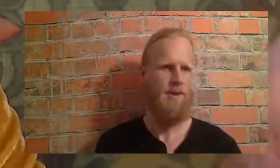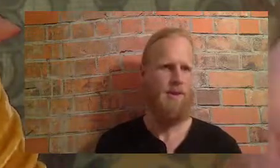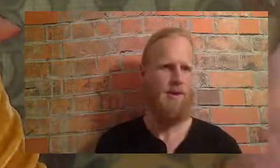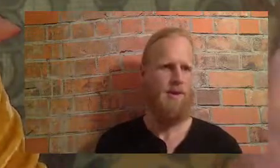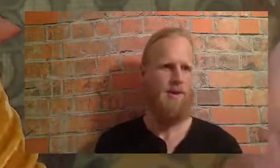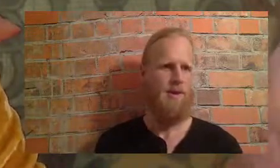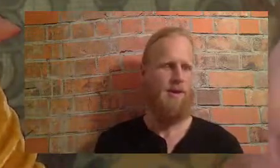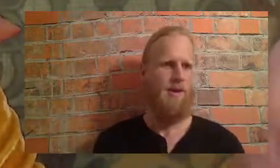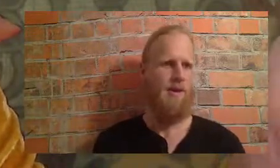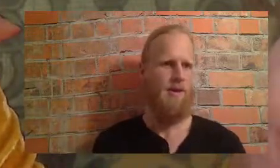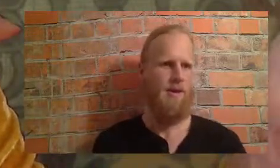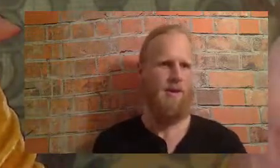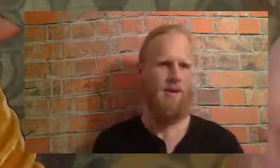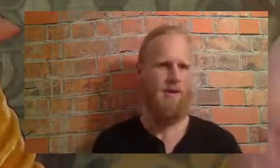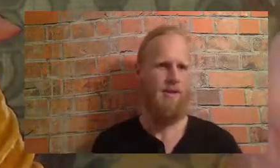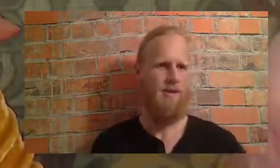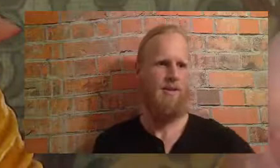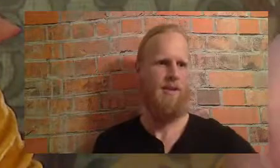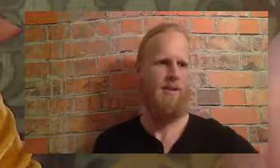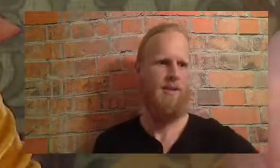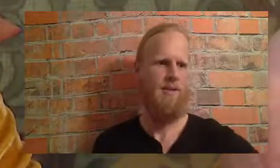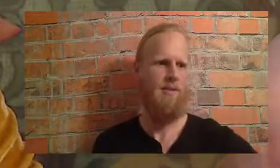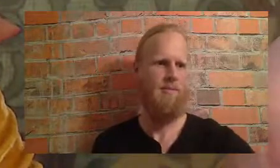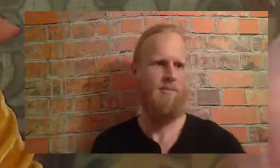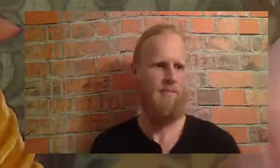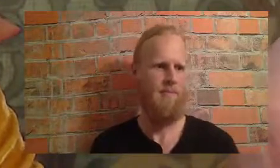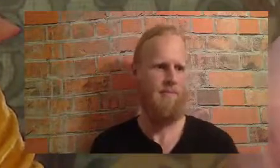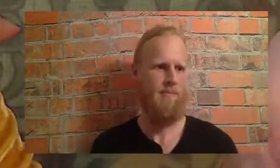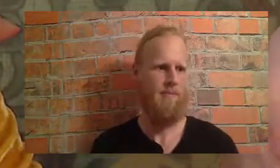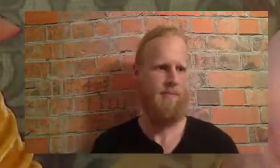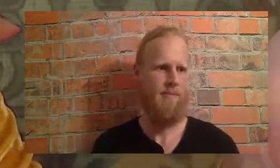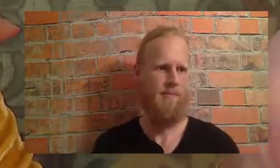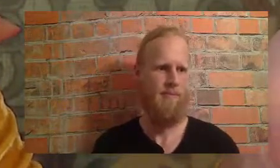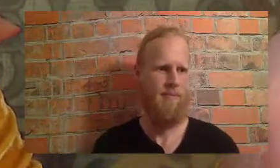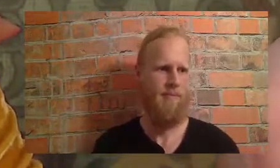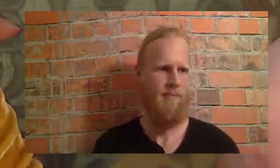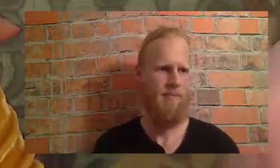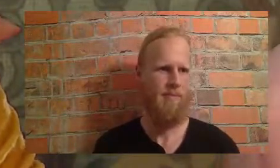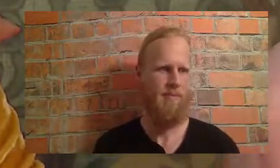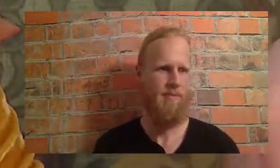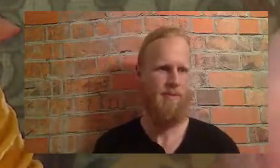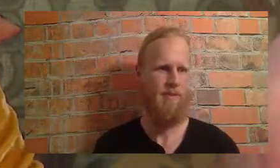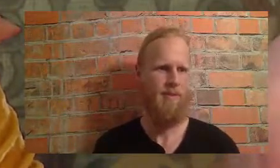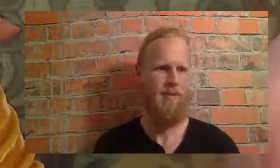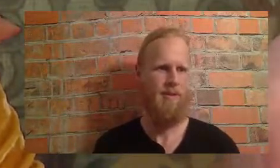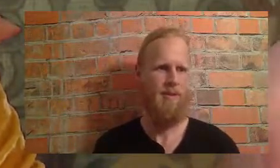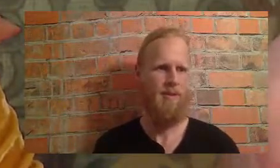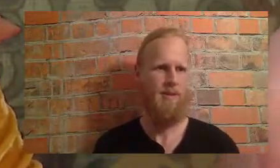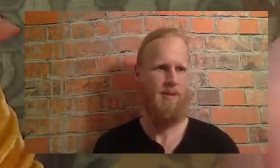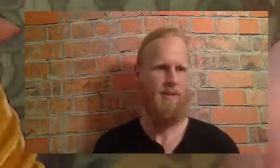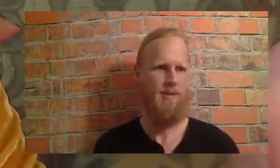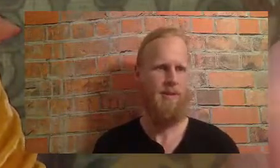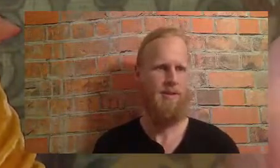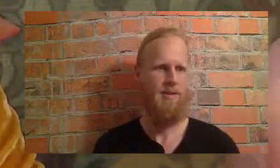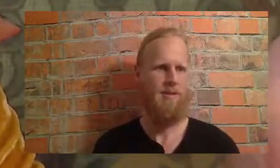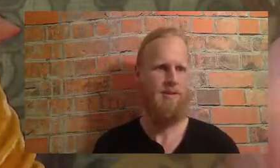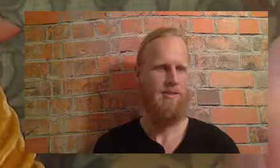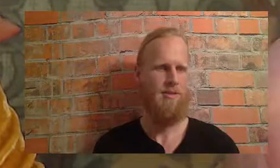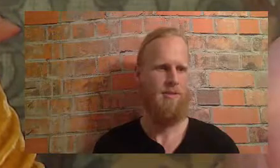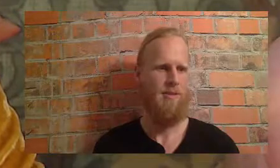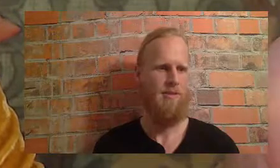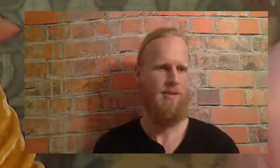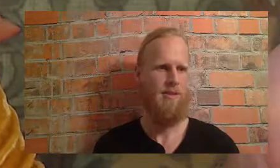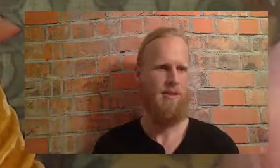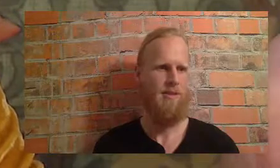run 1 mile in 4 minutes, it was thought to be impossible. At the time the first person ran that